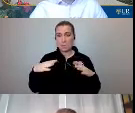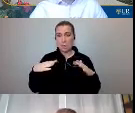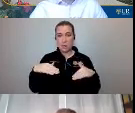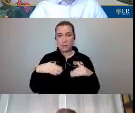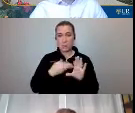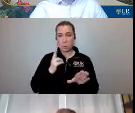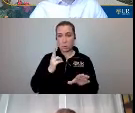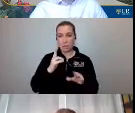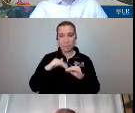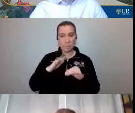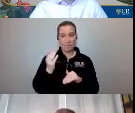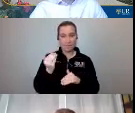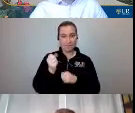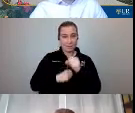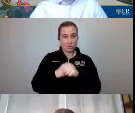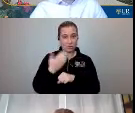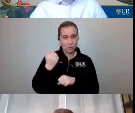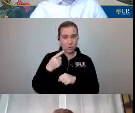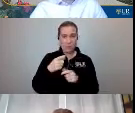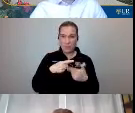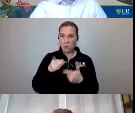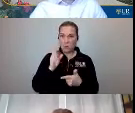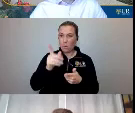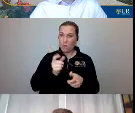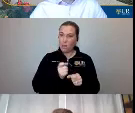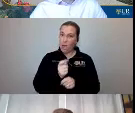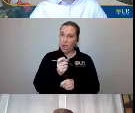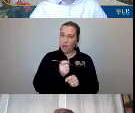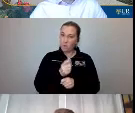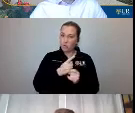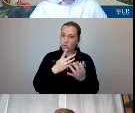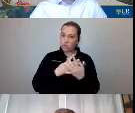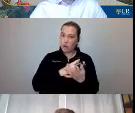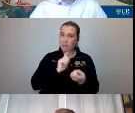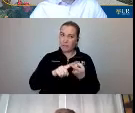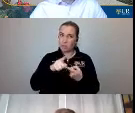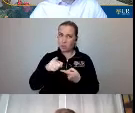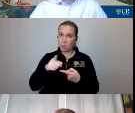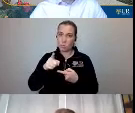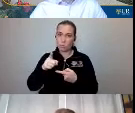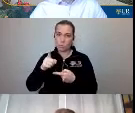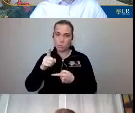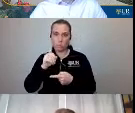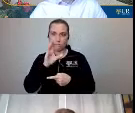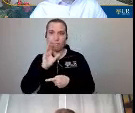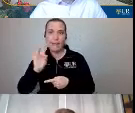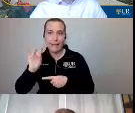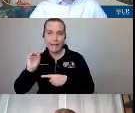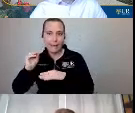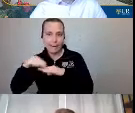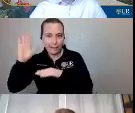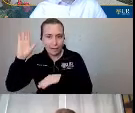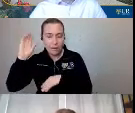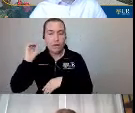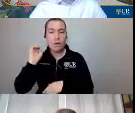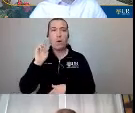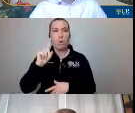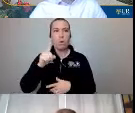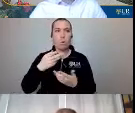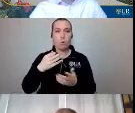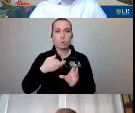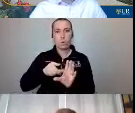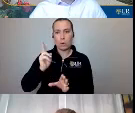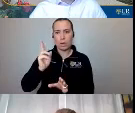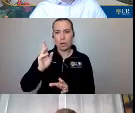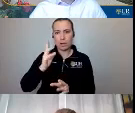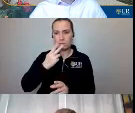ago, you will continue to do annual screening up until you either age out of the program or you've quit tobacco for